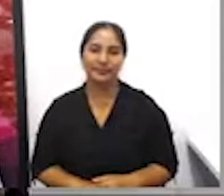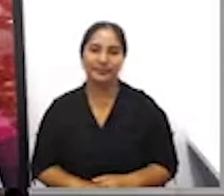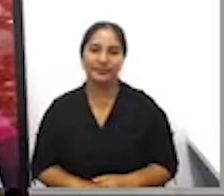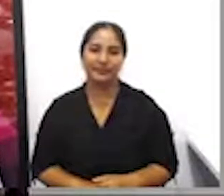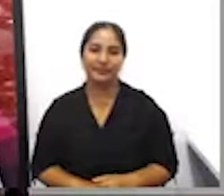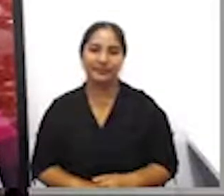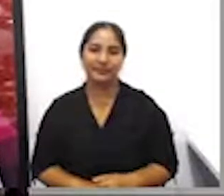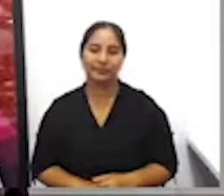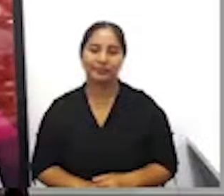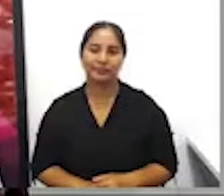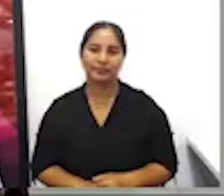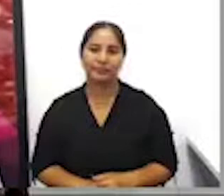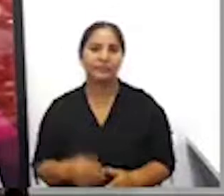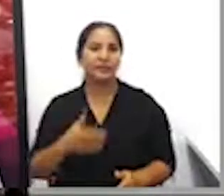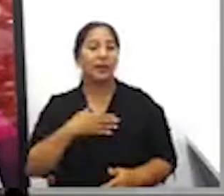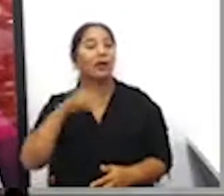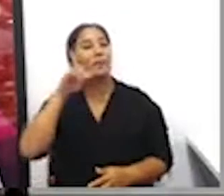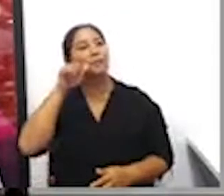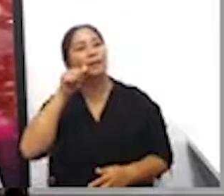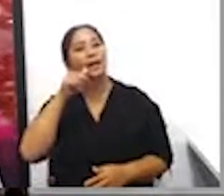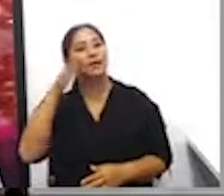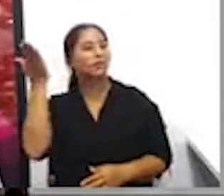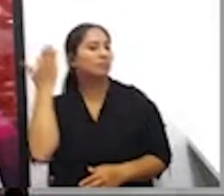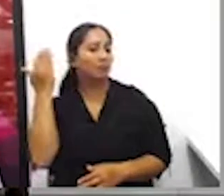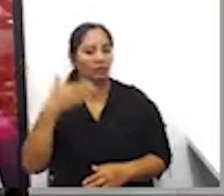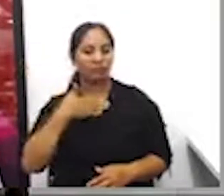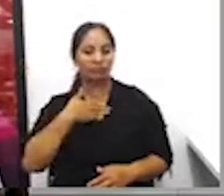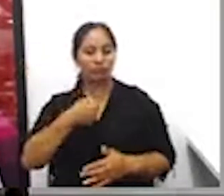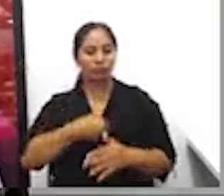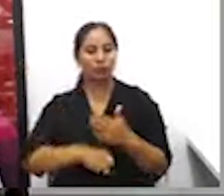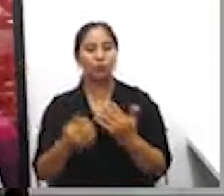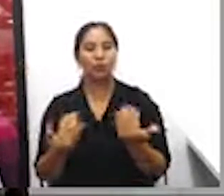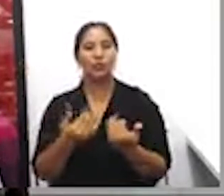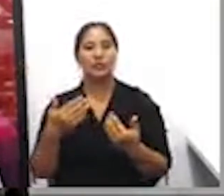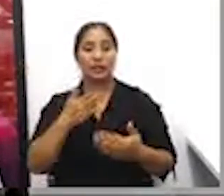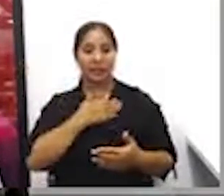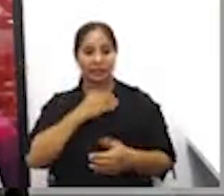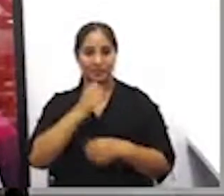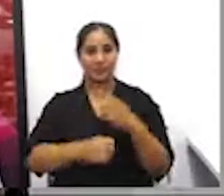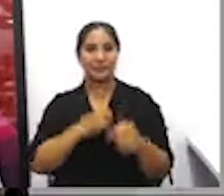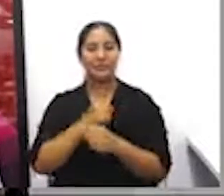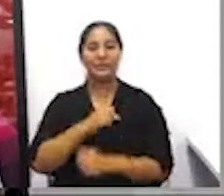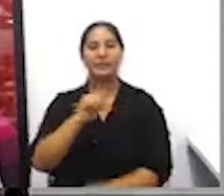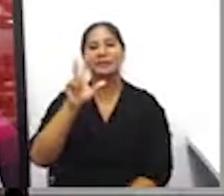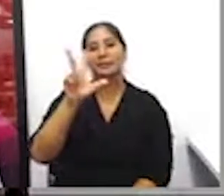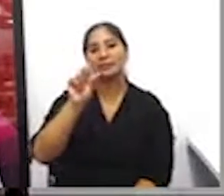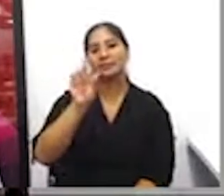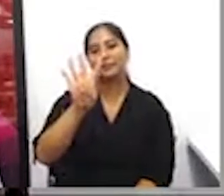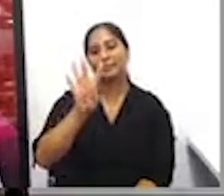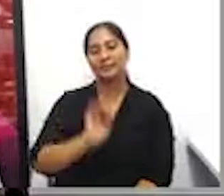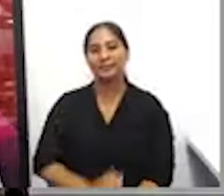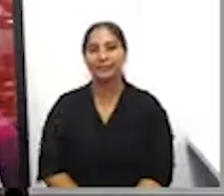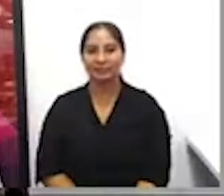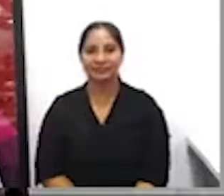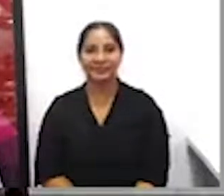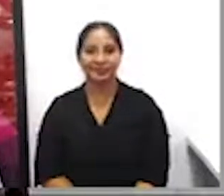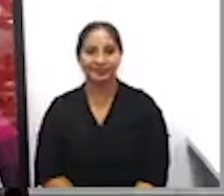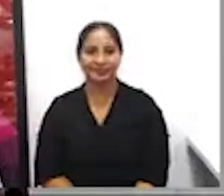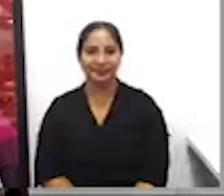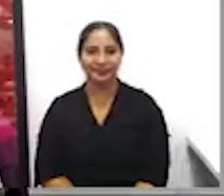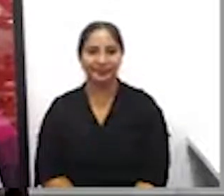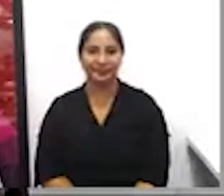Right. So let's see, the question, the answers is still going on, no? We will leave for